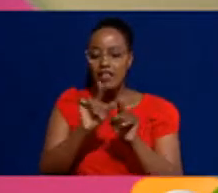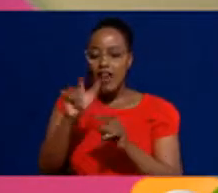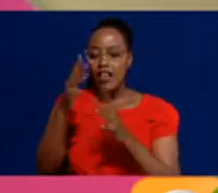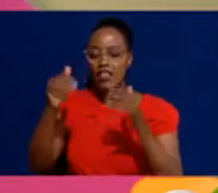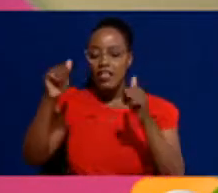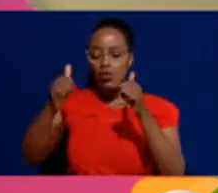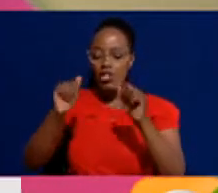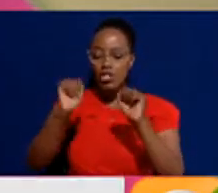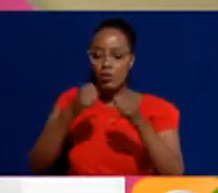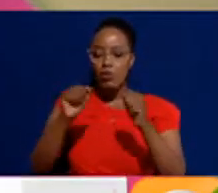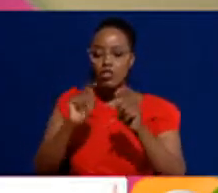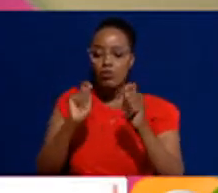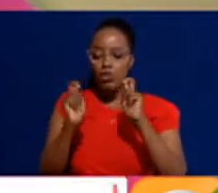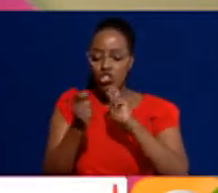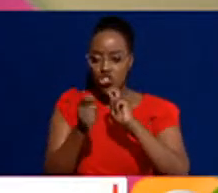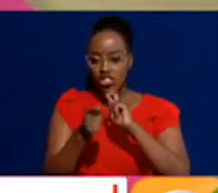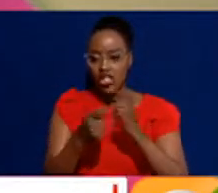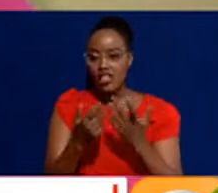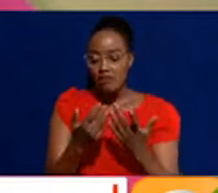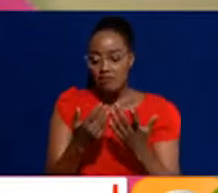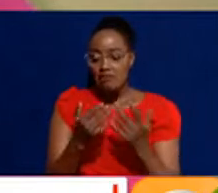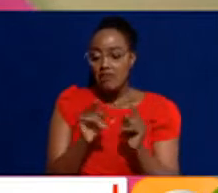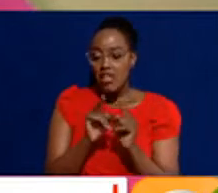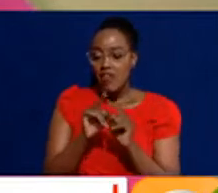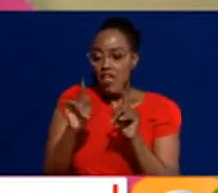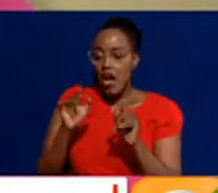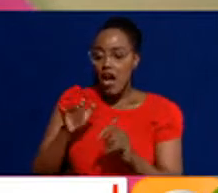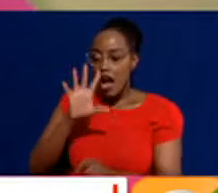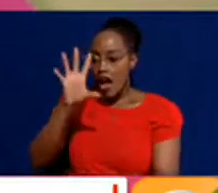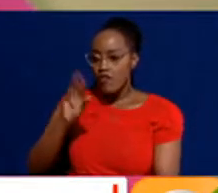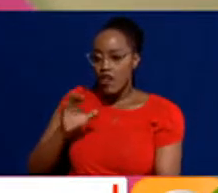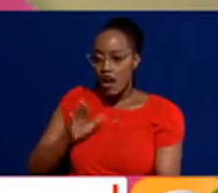that you can change is ethnicity. It's been shown that African